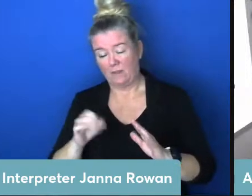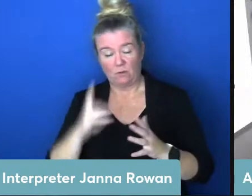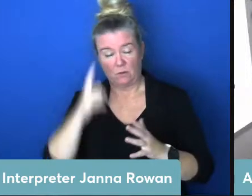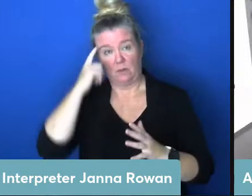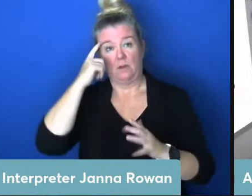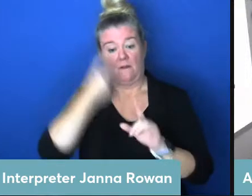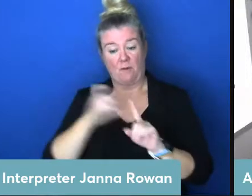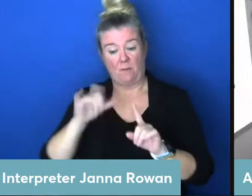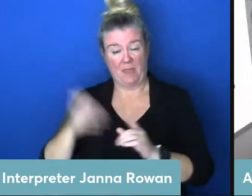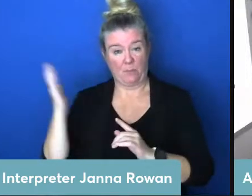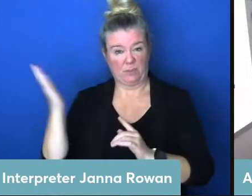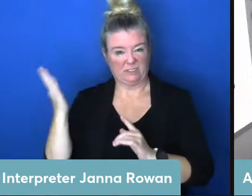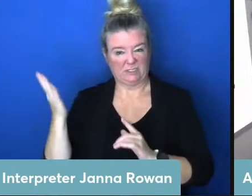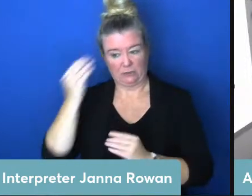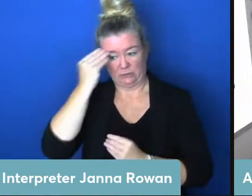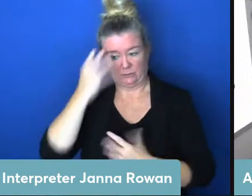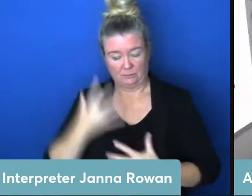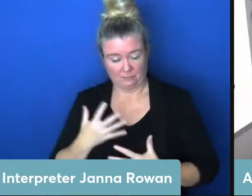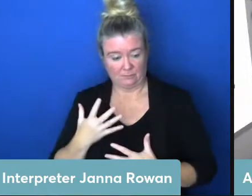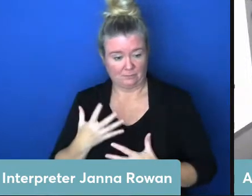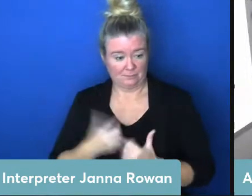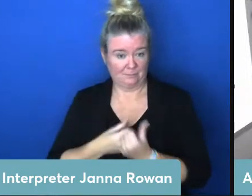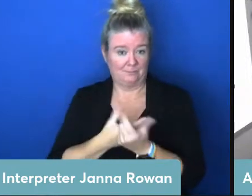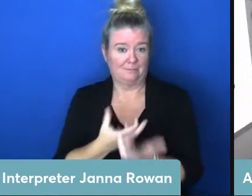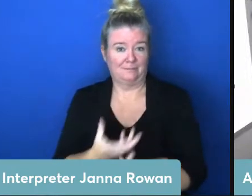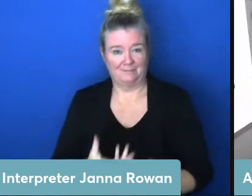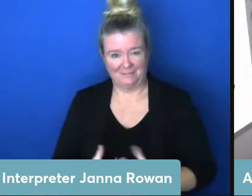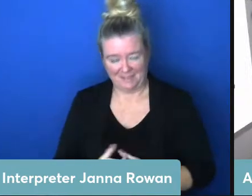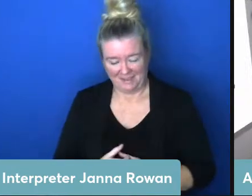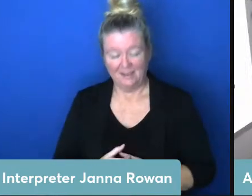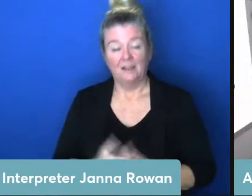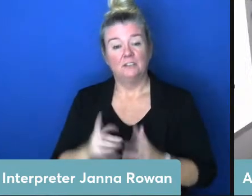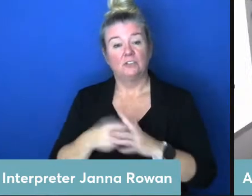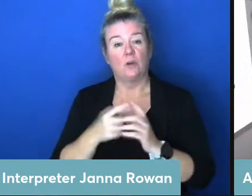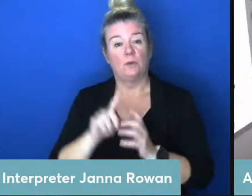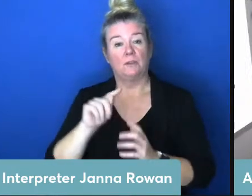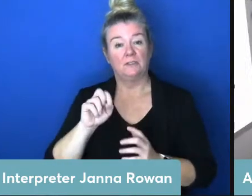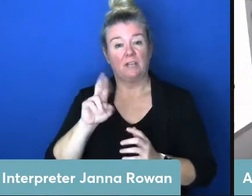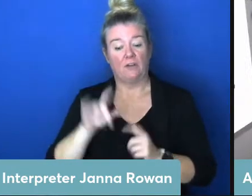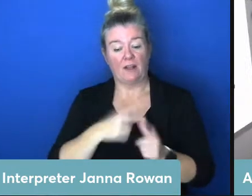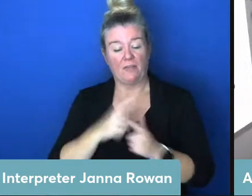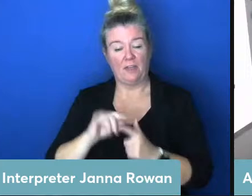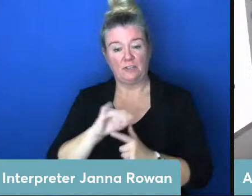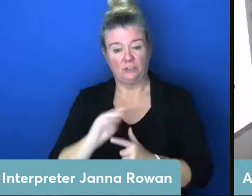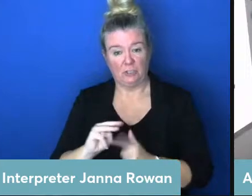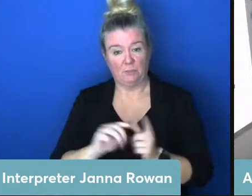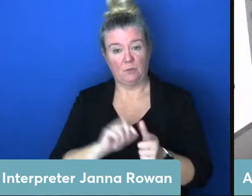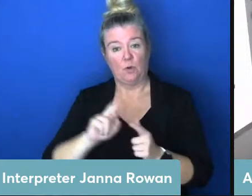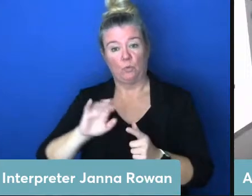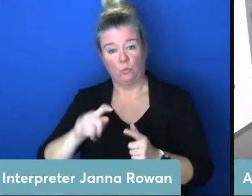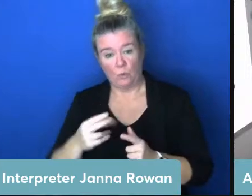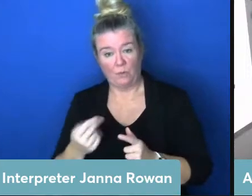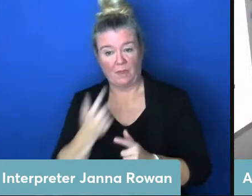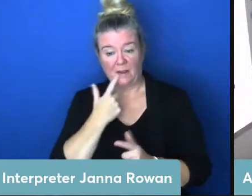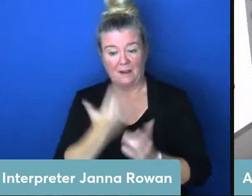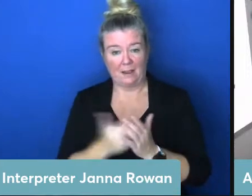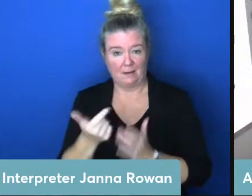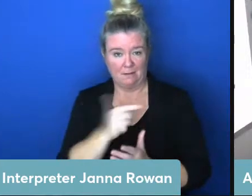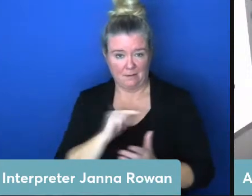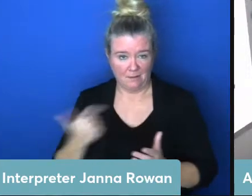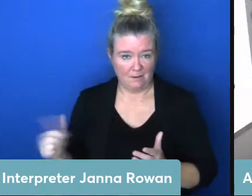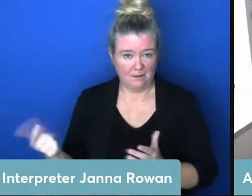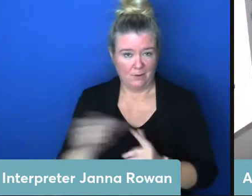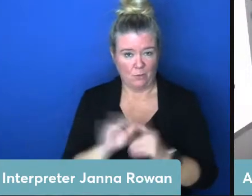any reactions you have to that, I welcome that as well. So we'll start with Terri, and then we'll go to Jim, and then Ruth, and we'll kind of repeat that cycle throughout all